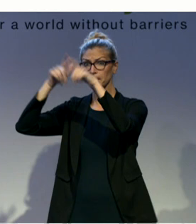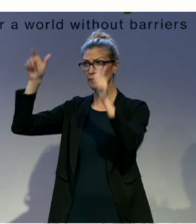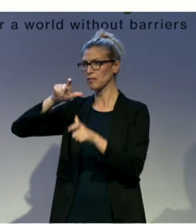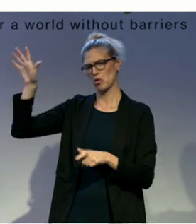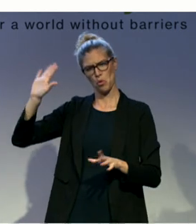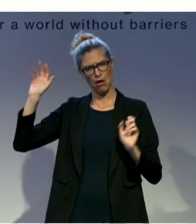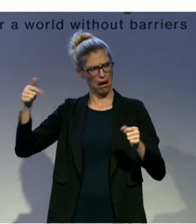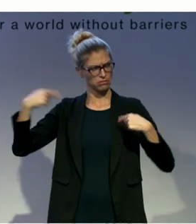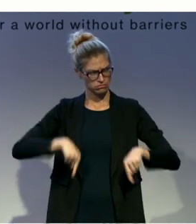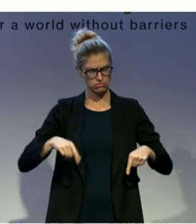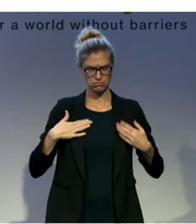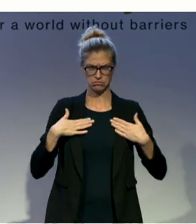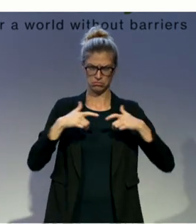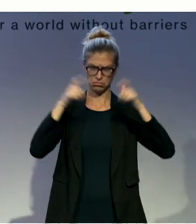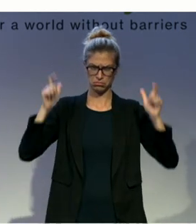Think about